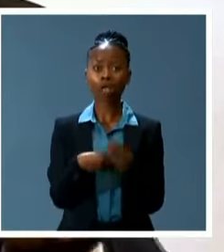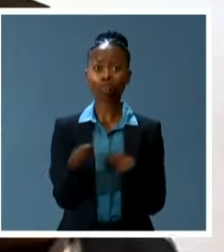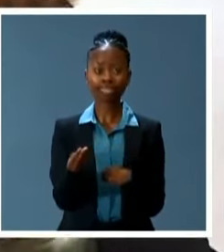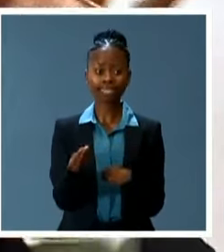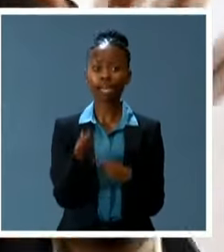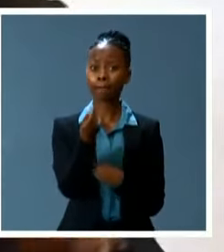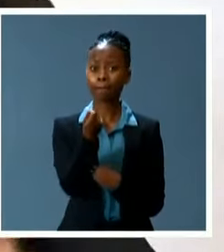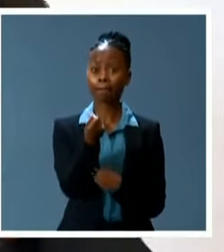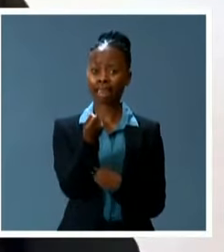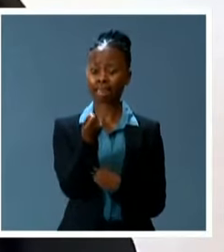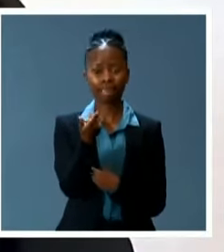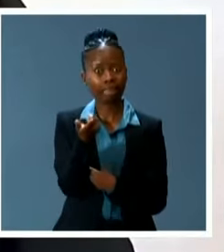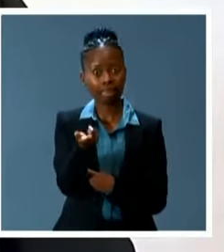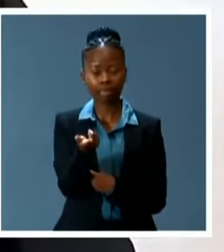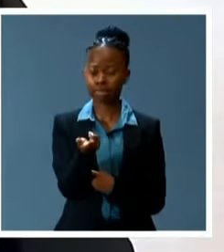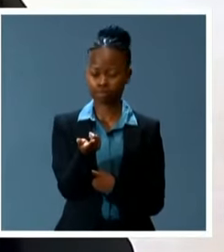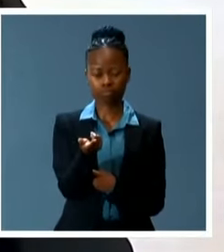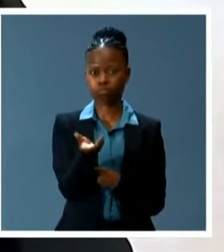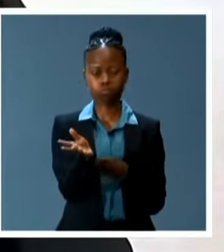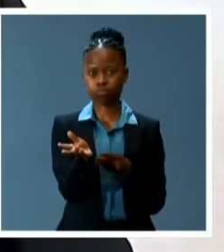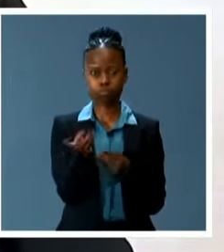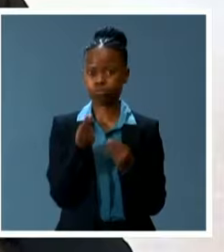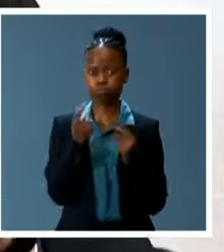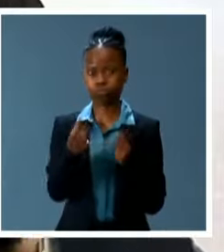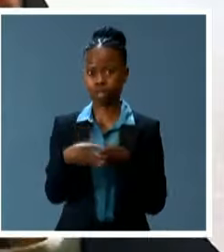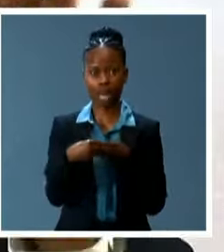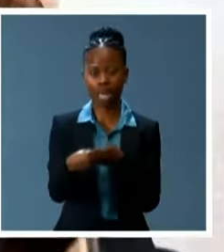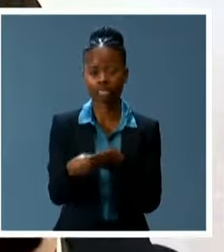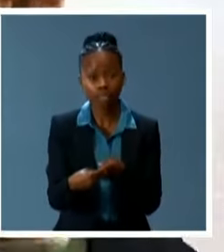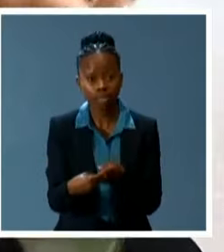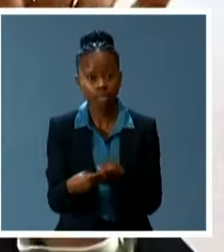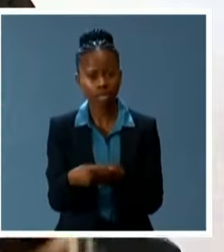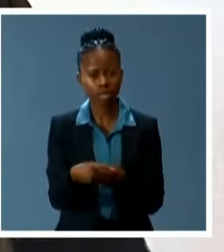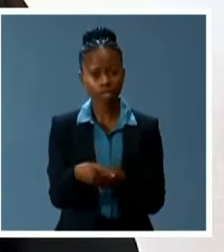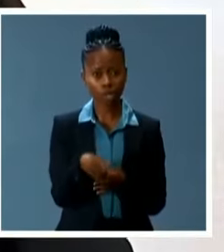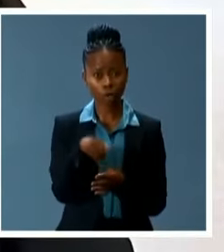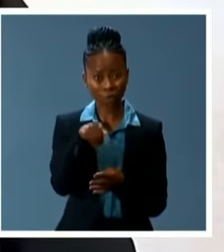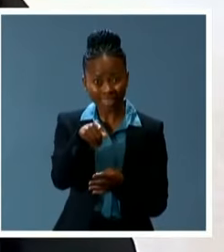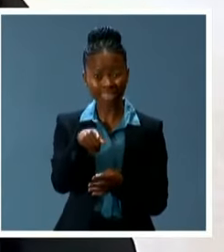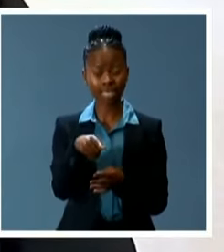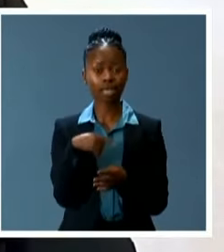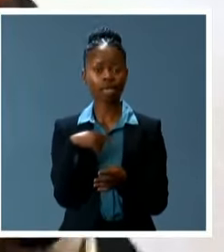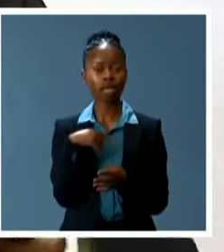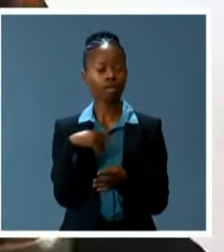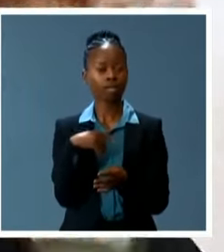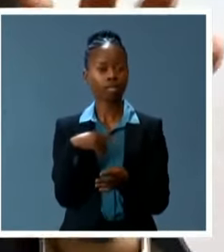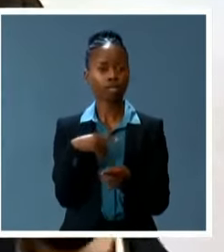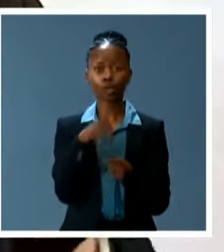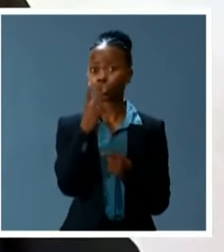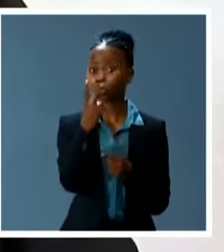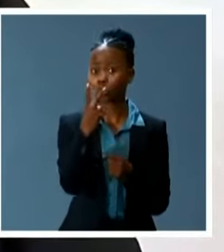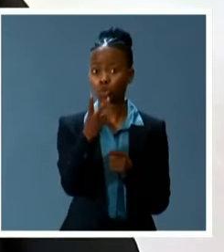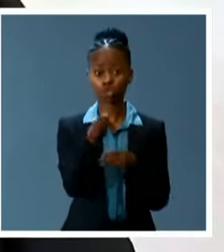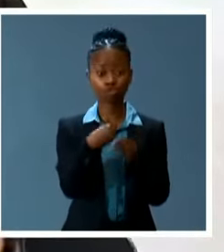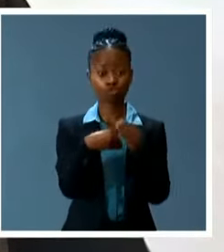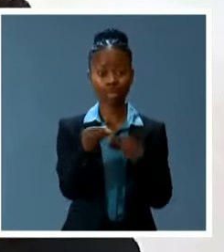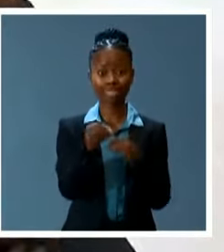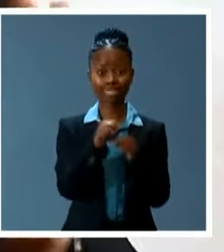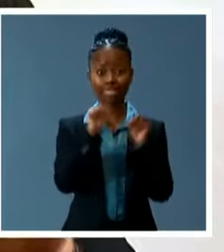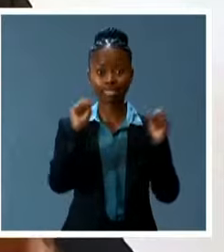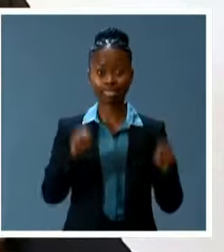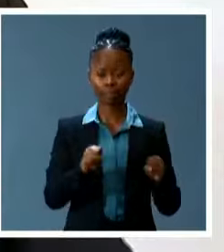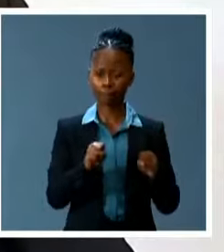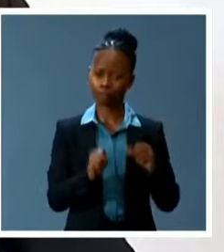internets and two digital technology strategies and two artificial intelligence strategies, two trade systems. And this would